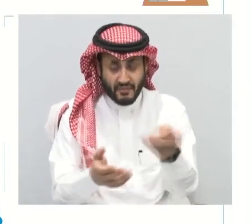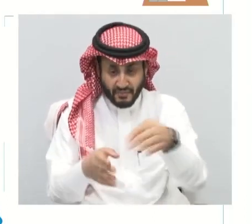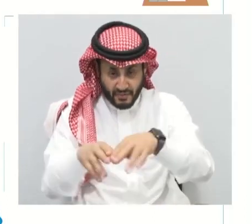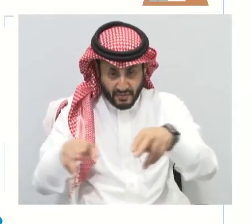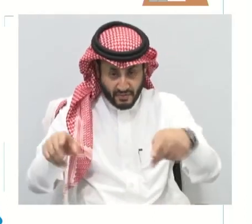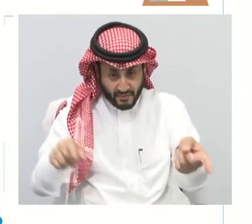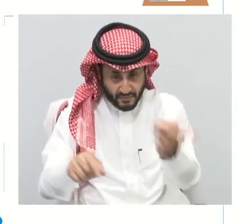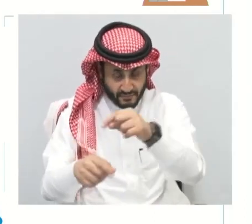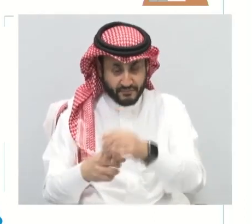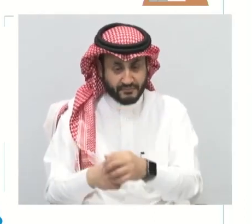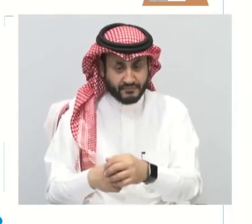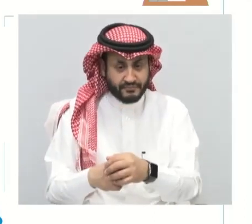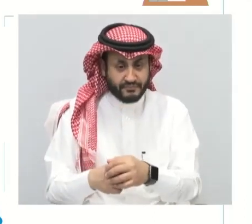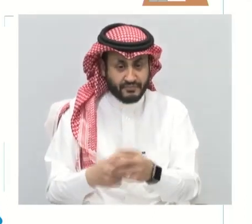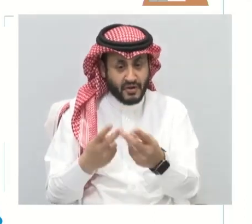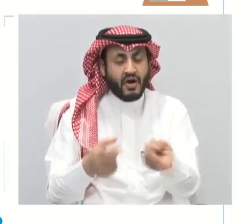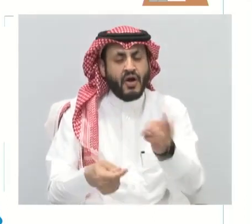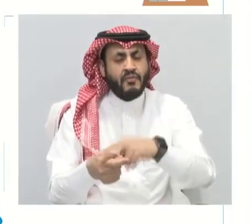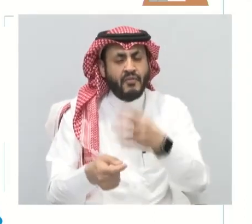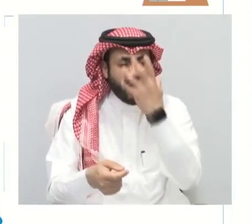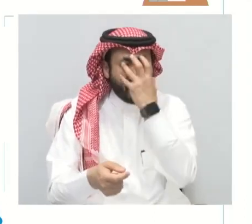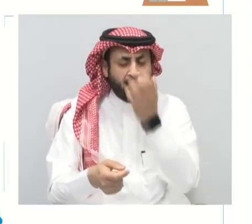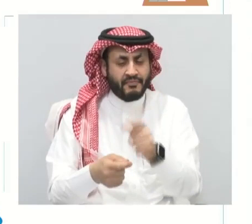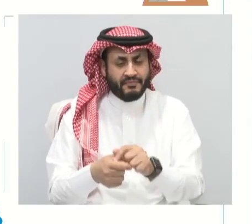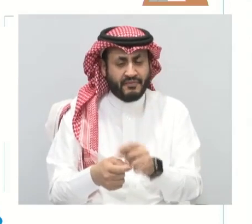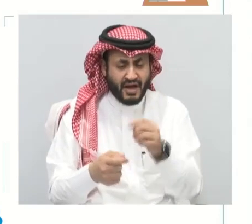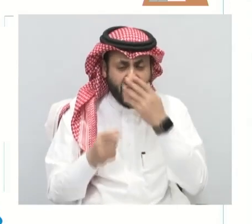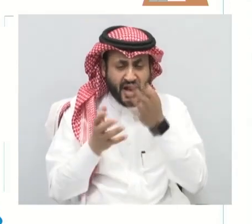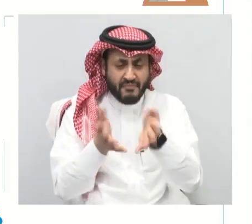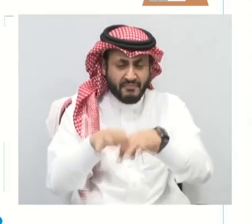tomorrow. And would you bring an extra mask too? Mine is broken.